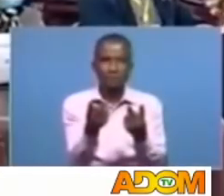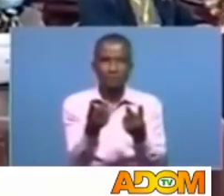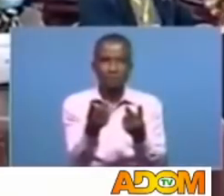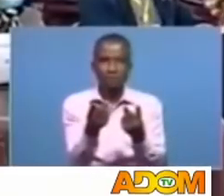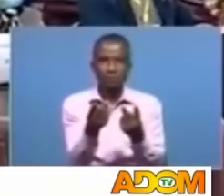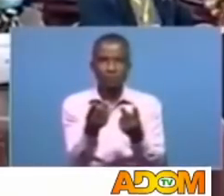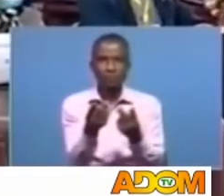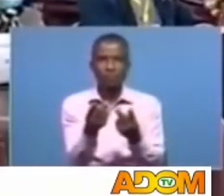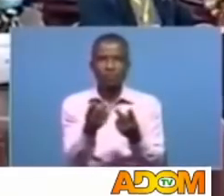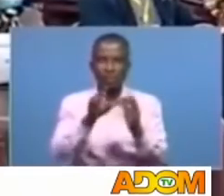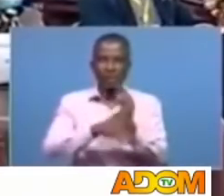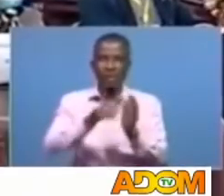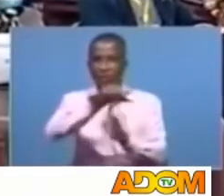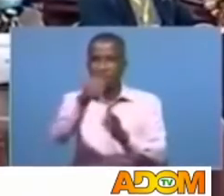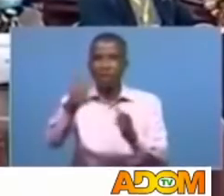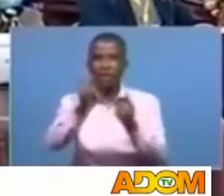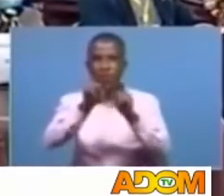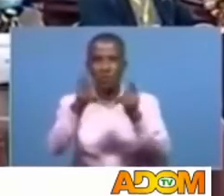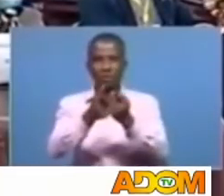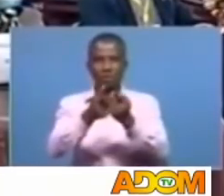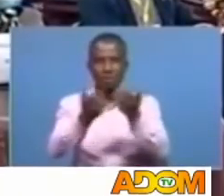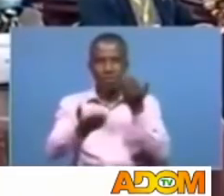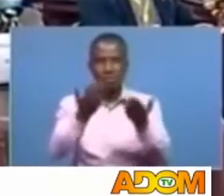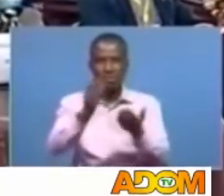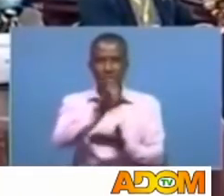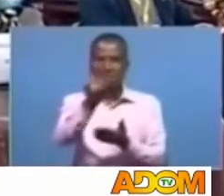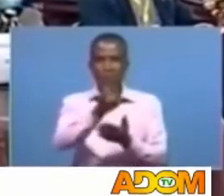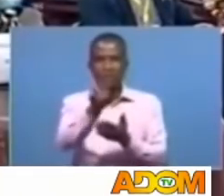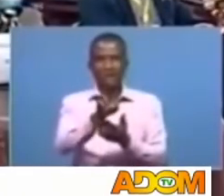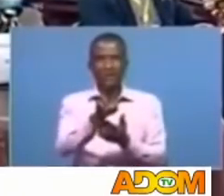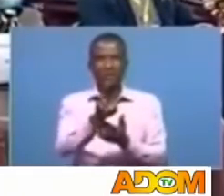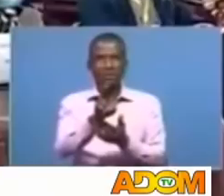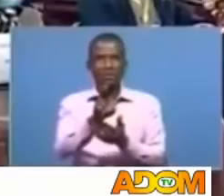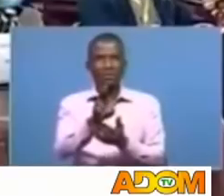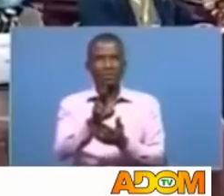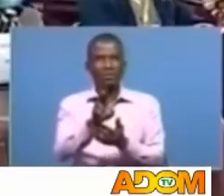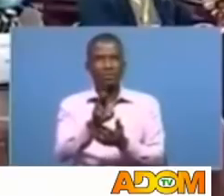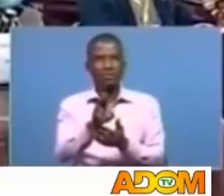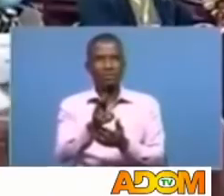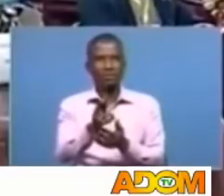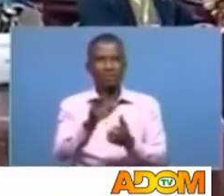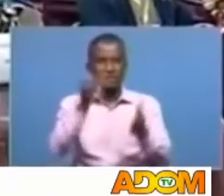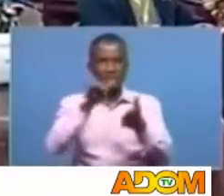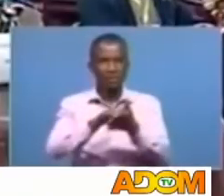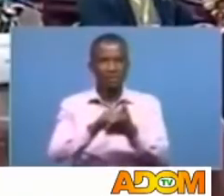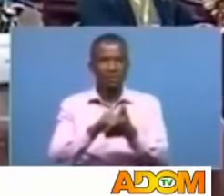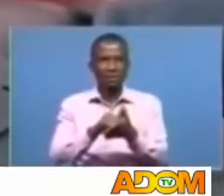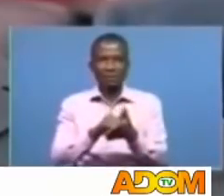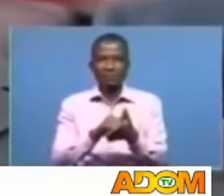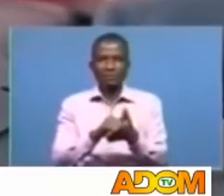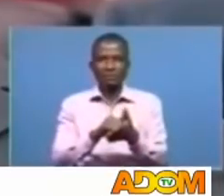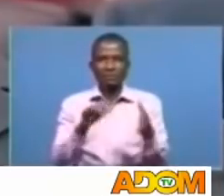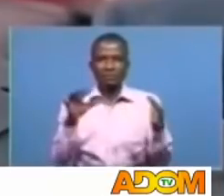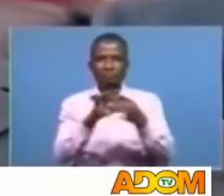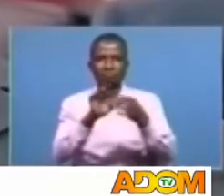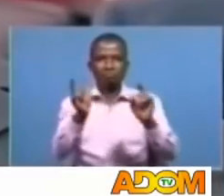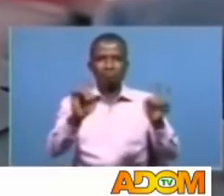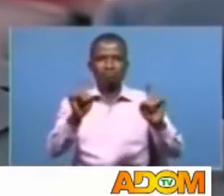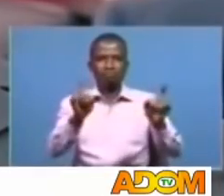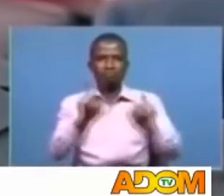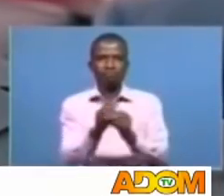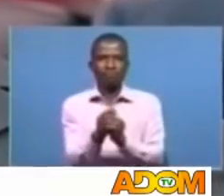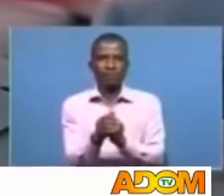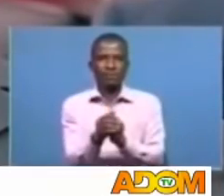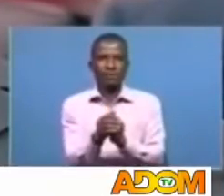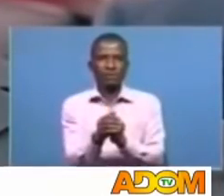hearsay evidence, any other party may put the witness statement in as hearsay evidence. That provision has nothing to do with the Section